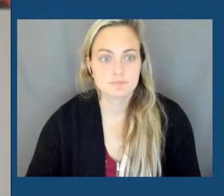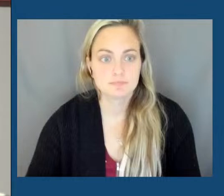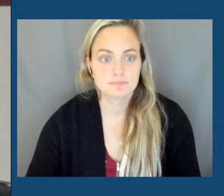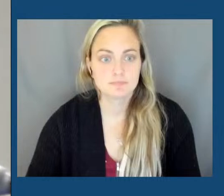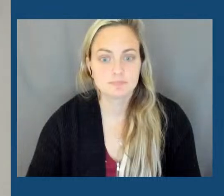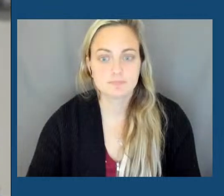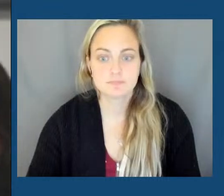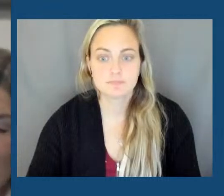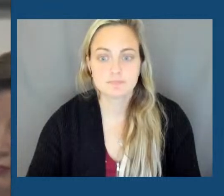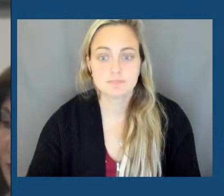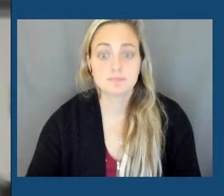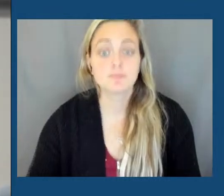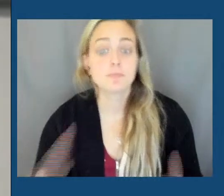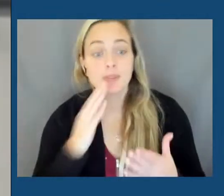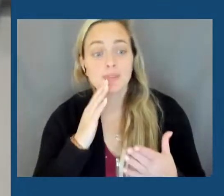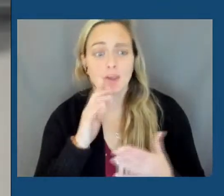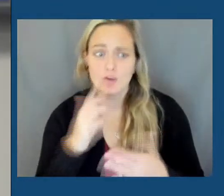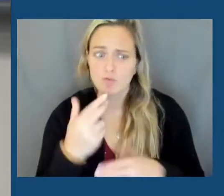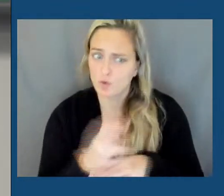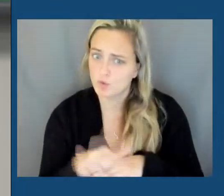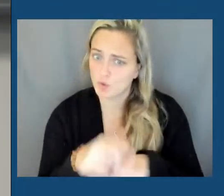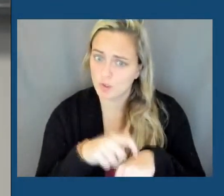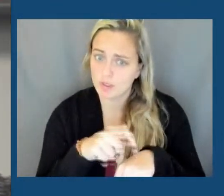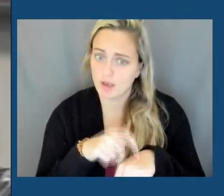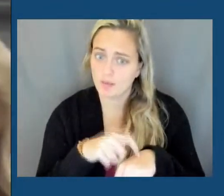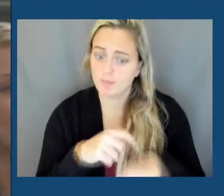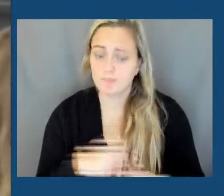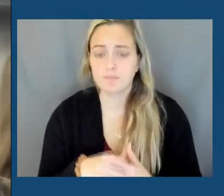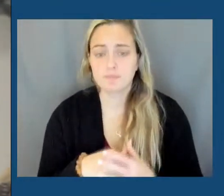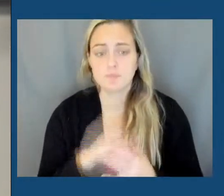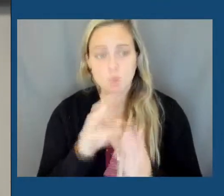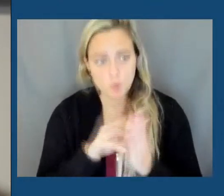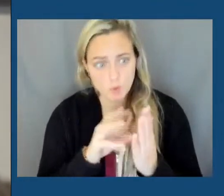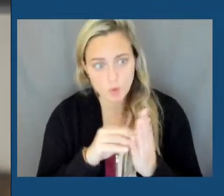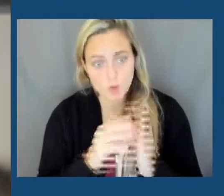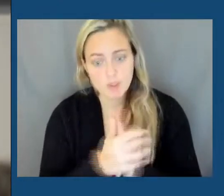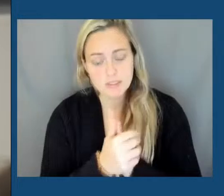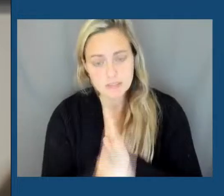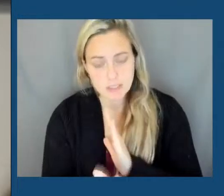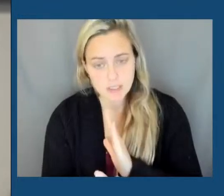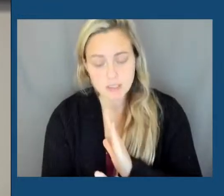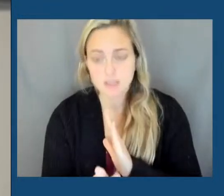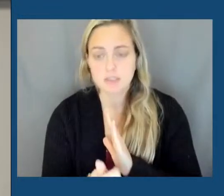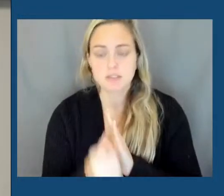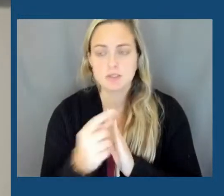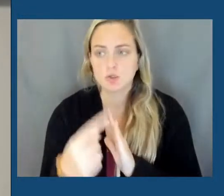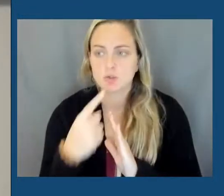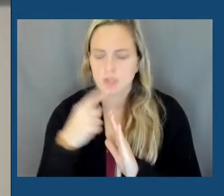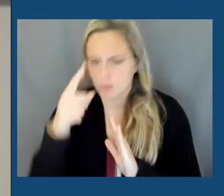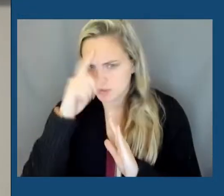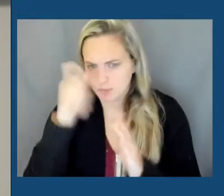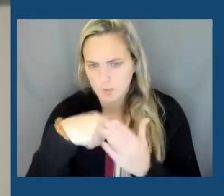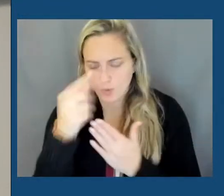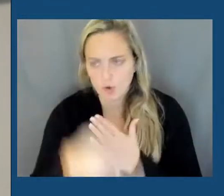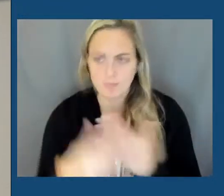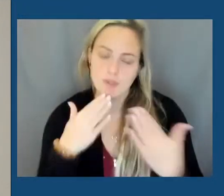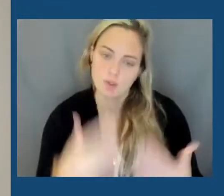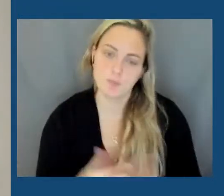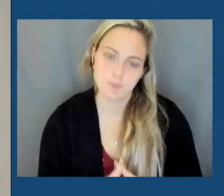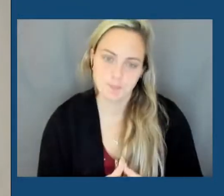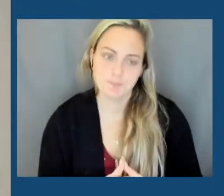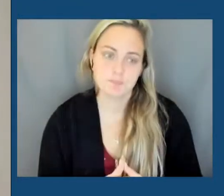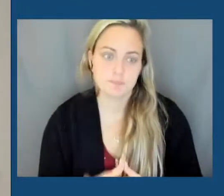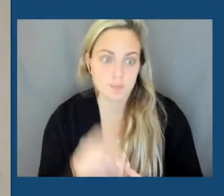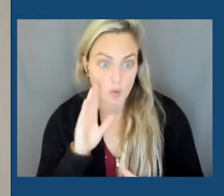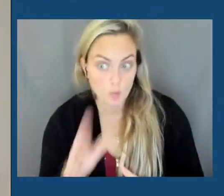the way, summers Mike's and not on. such, to learn the skills. Like you just said, it was a summer program. Thank you. Brian. Hello?